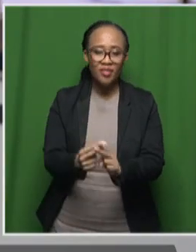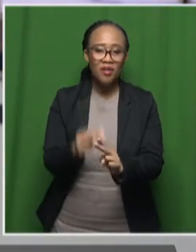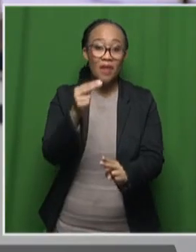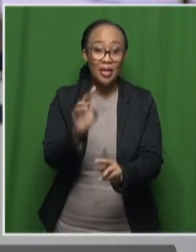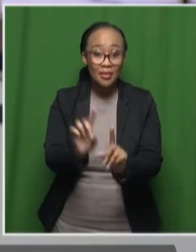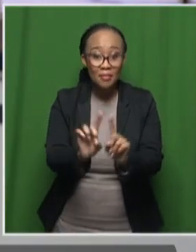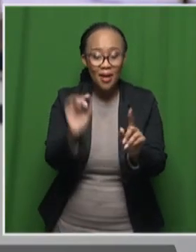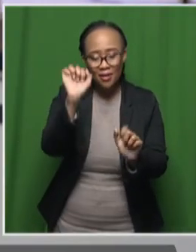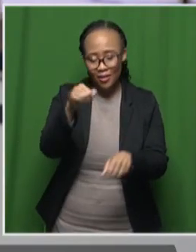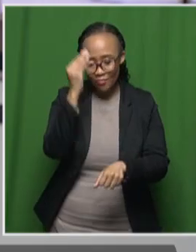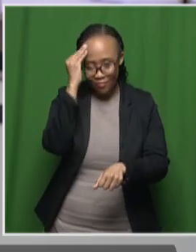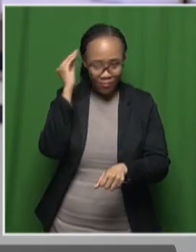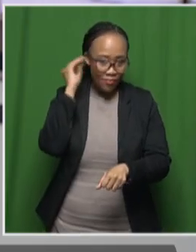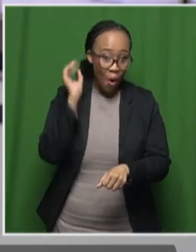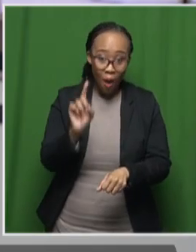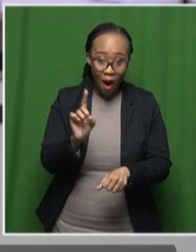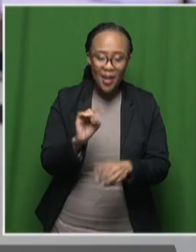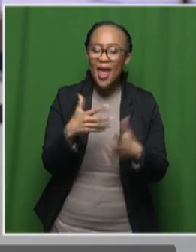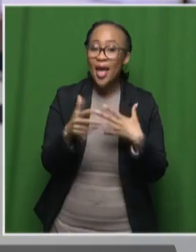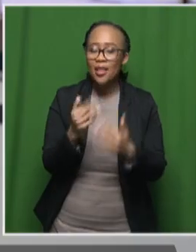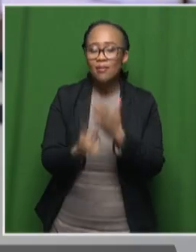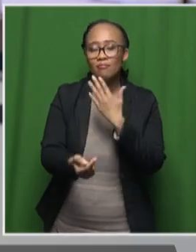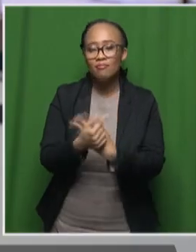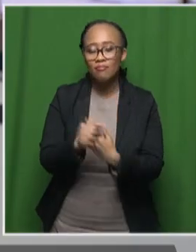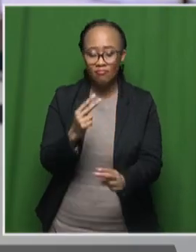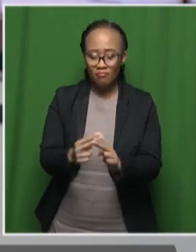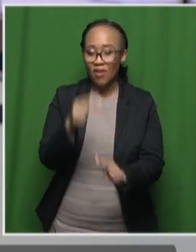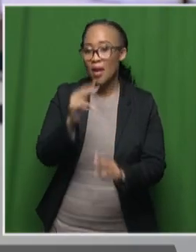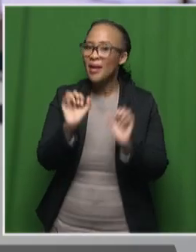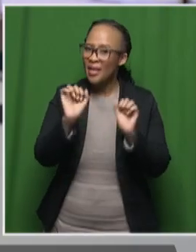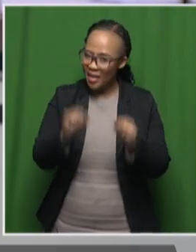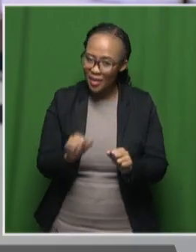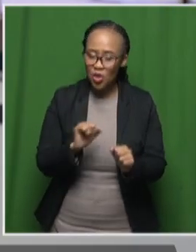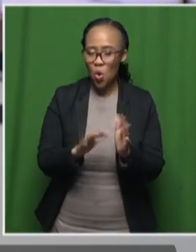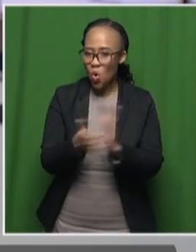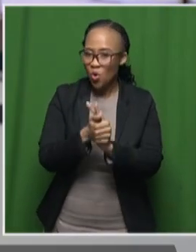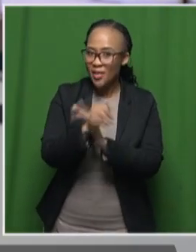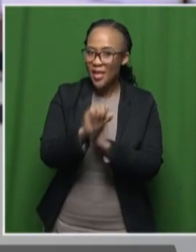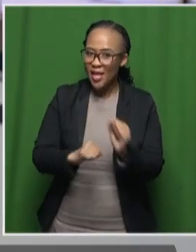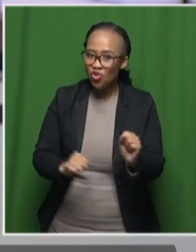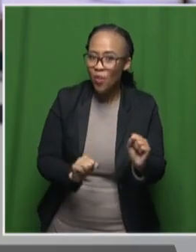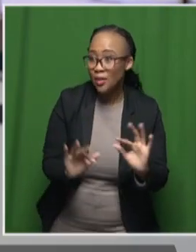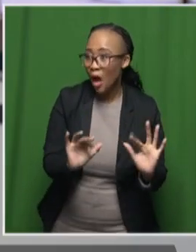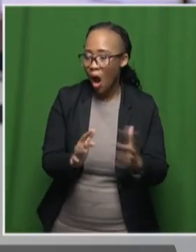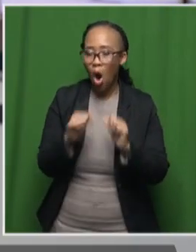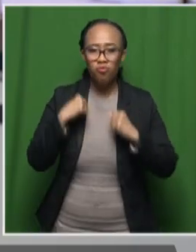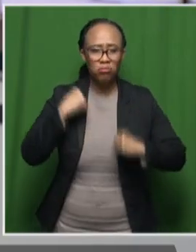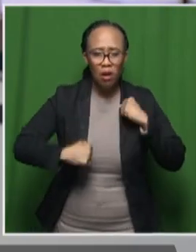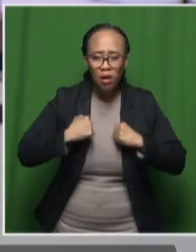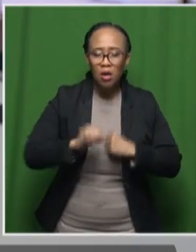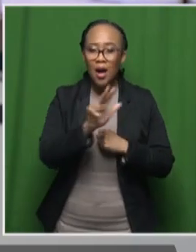She's got the pedigree. She's got the strategy of running that 800. I think Keely Hodgkinson will be